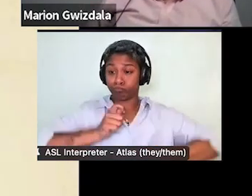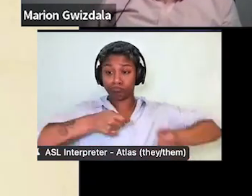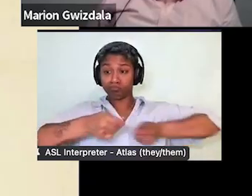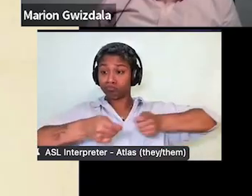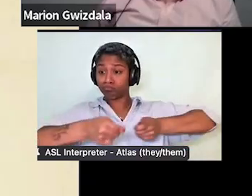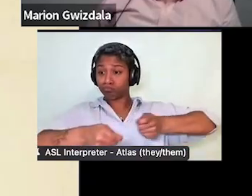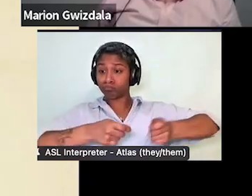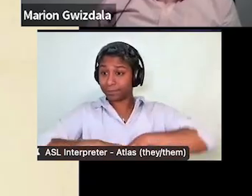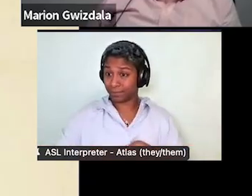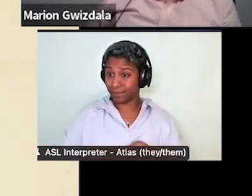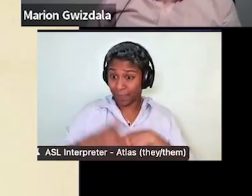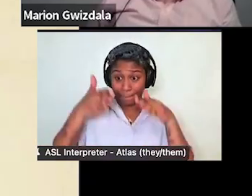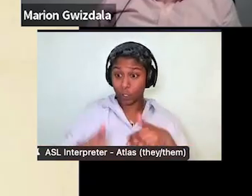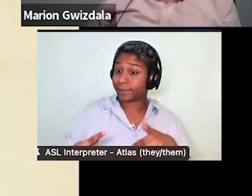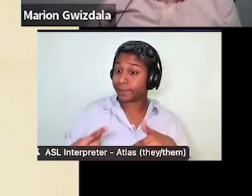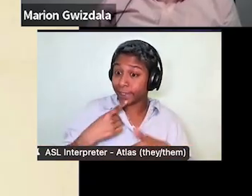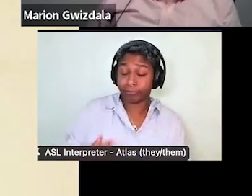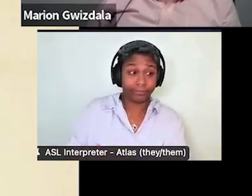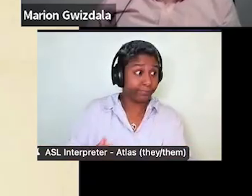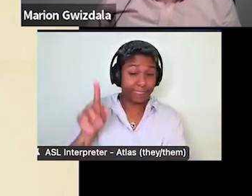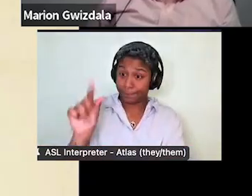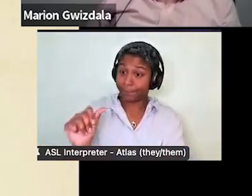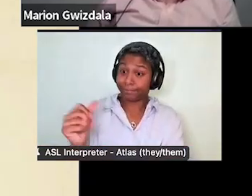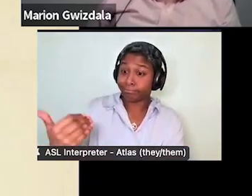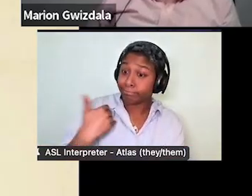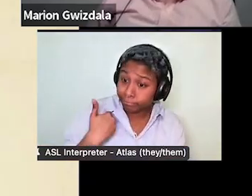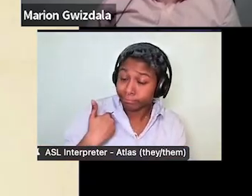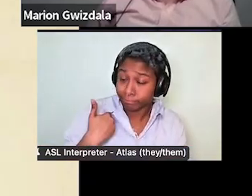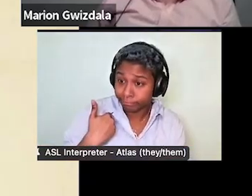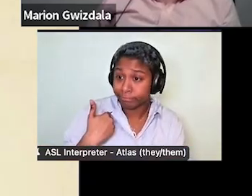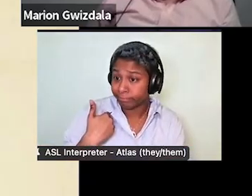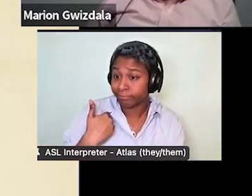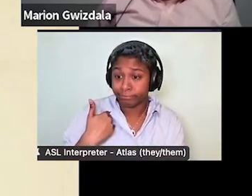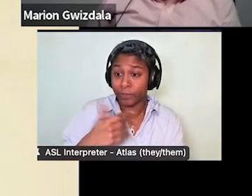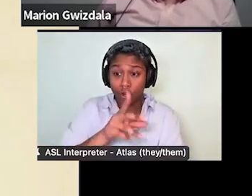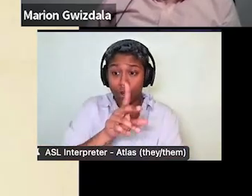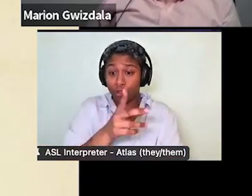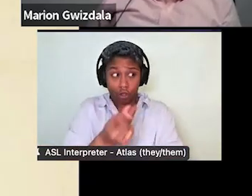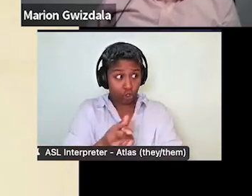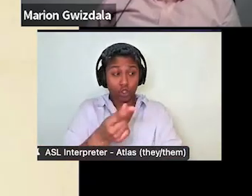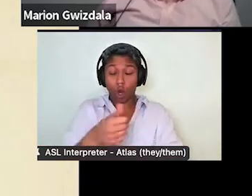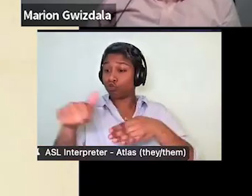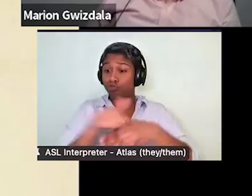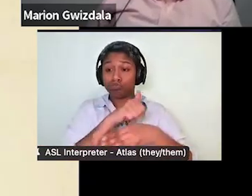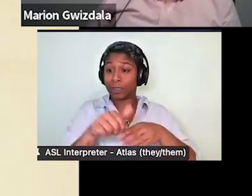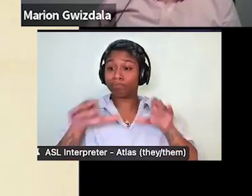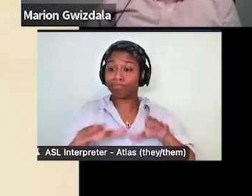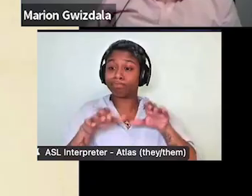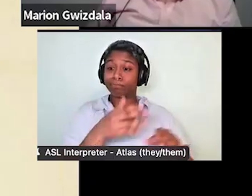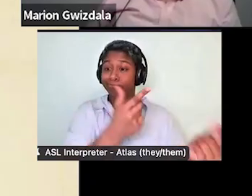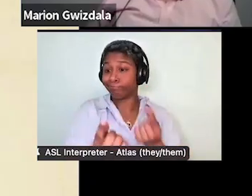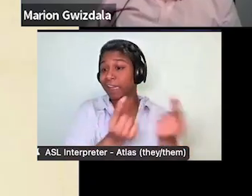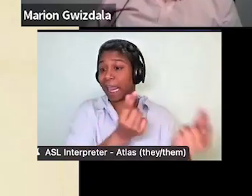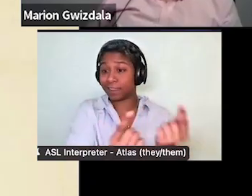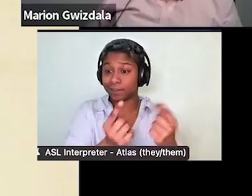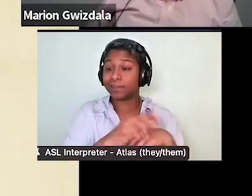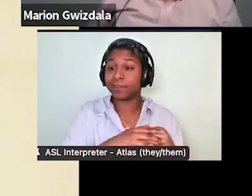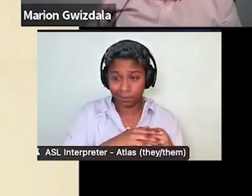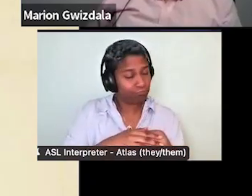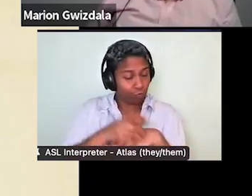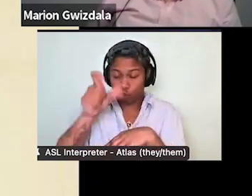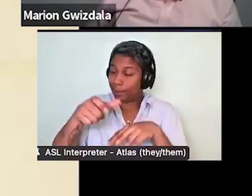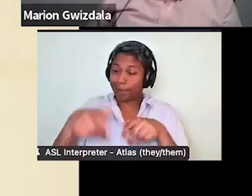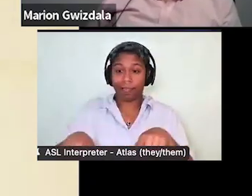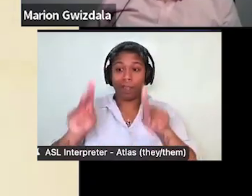asserts that they are a person with a disability and the dog has been trained to perform tasks, then it should be allowed. We do